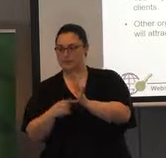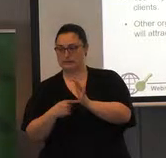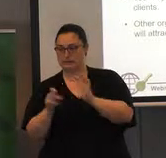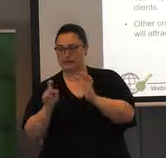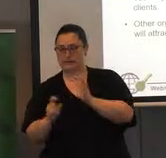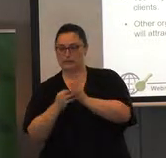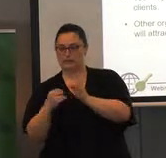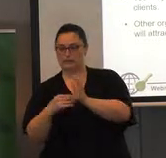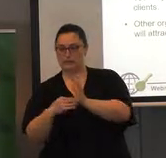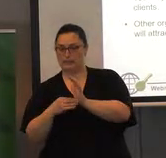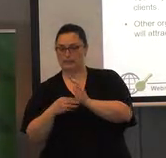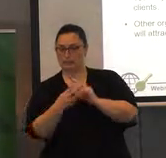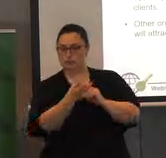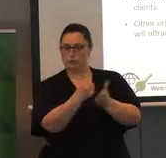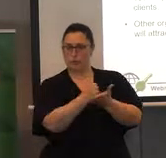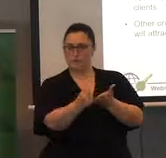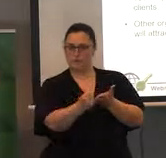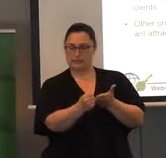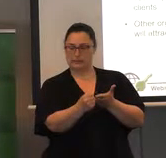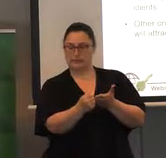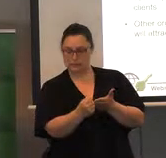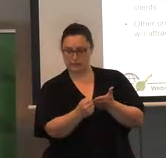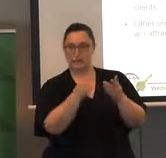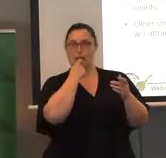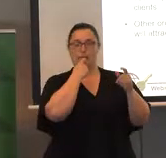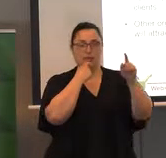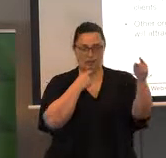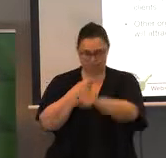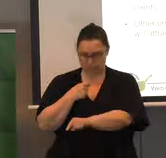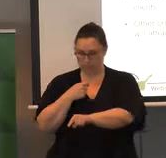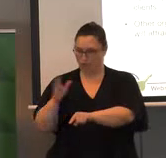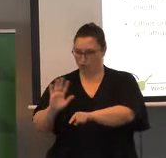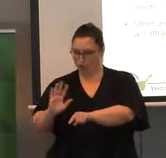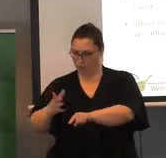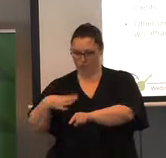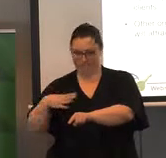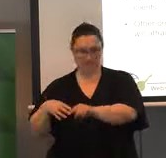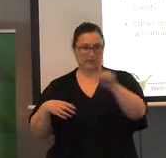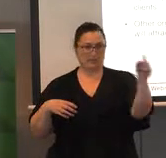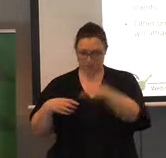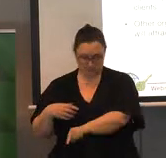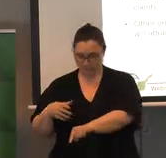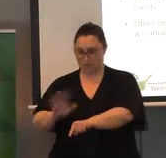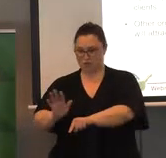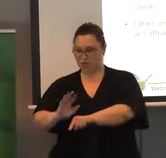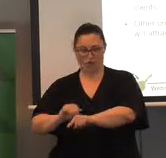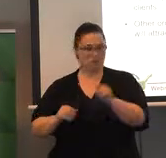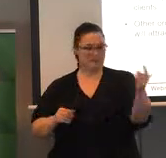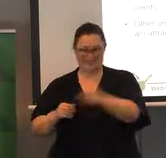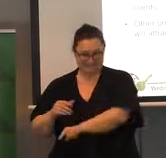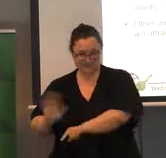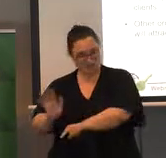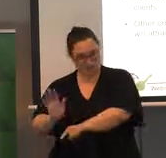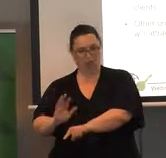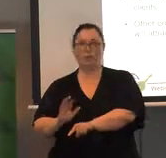press submit, I haven't put in the other 3 numbers I needed. And I had this vicious circle going around, and my computer came that close to going through